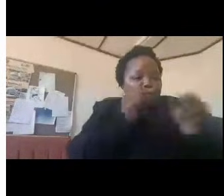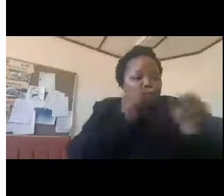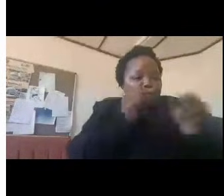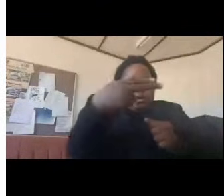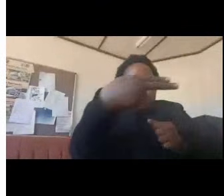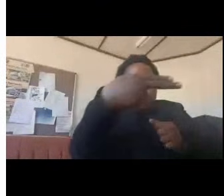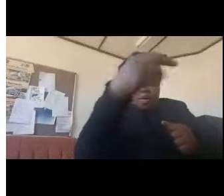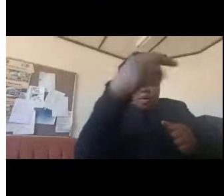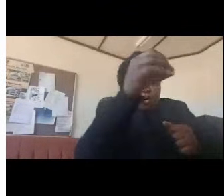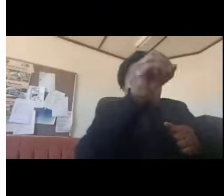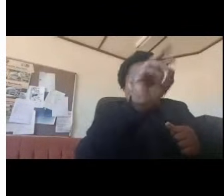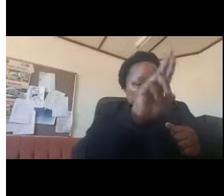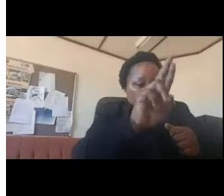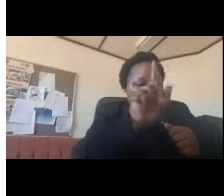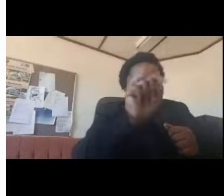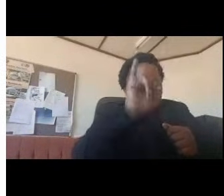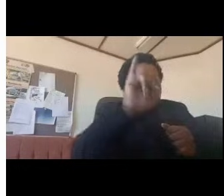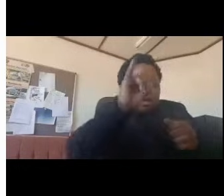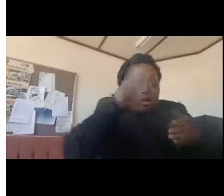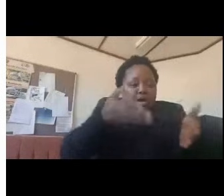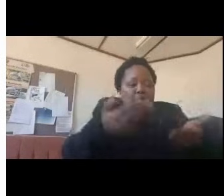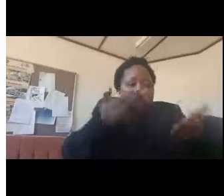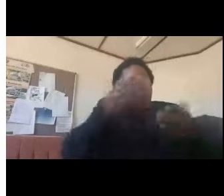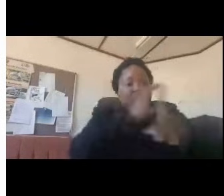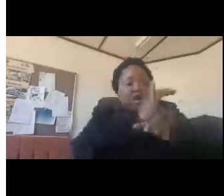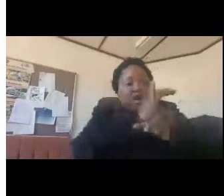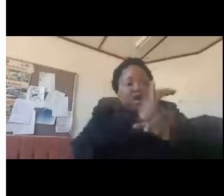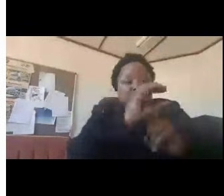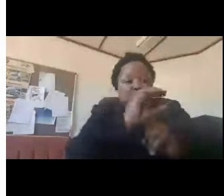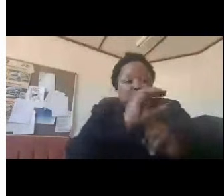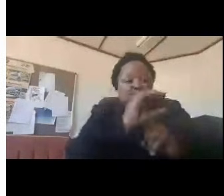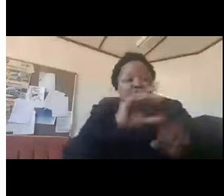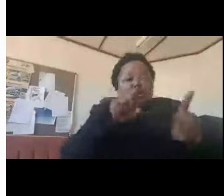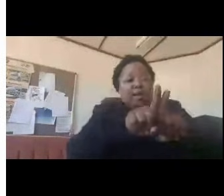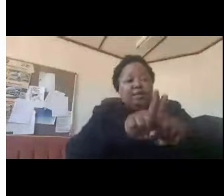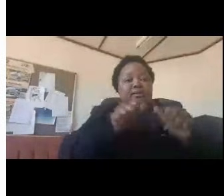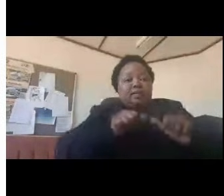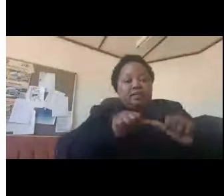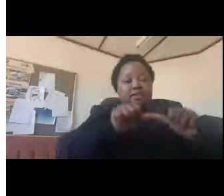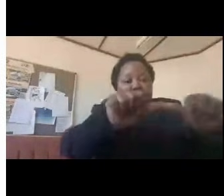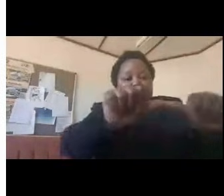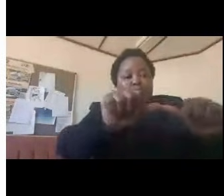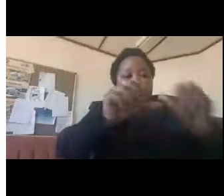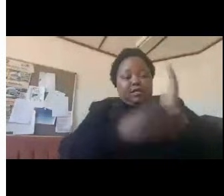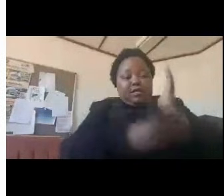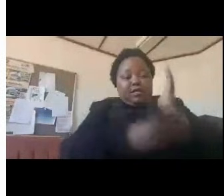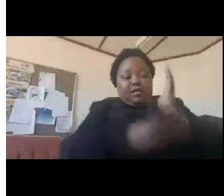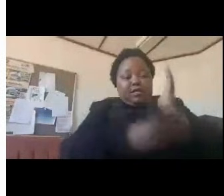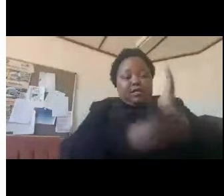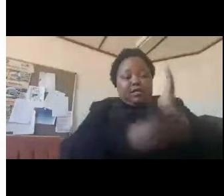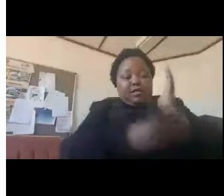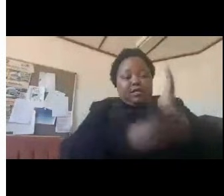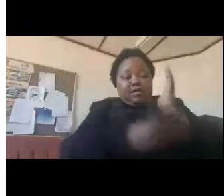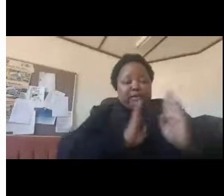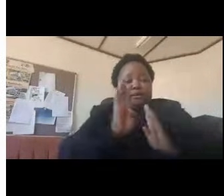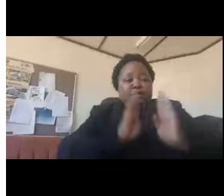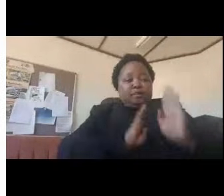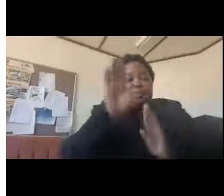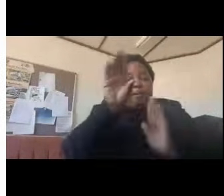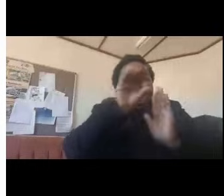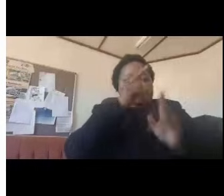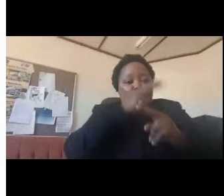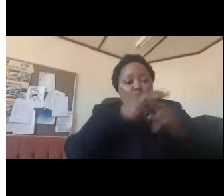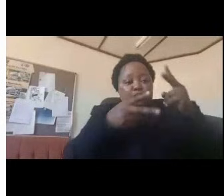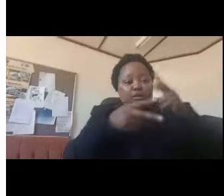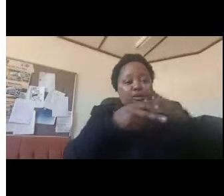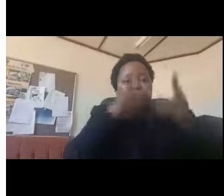business development project as a SBC specialist. So Mema Murao, please proceed and then unmute